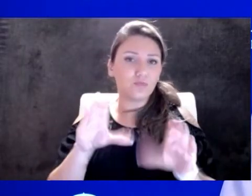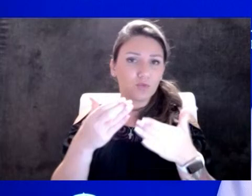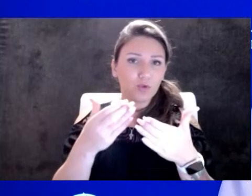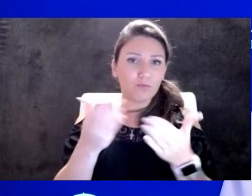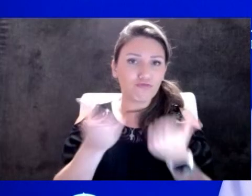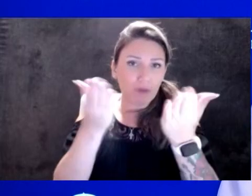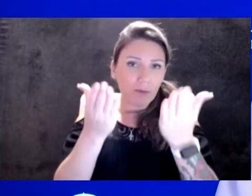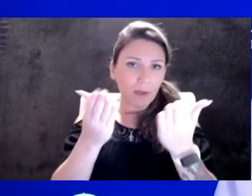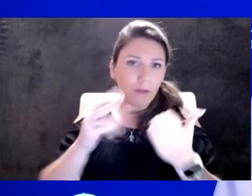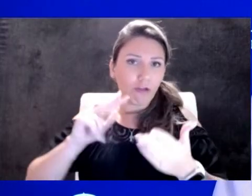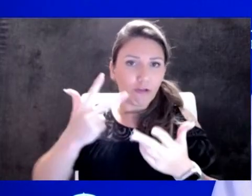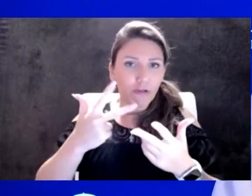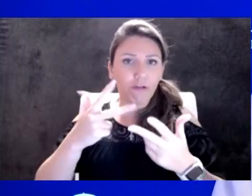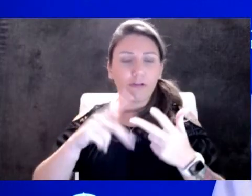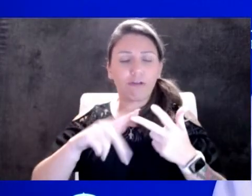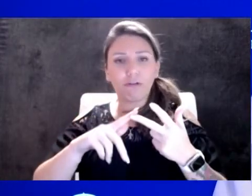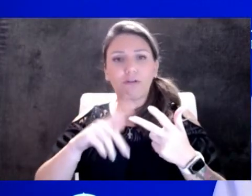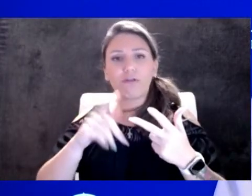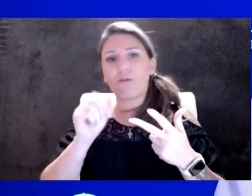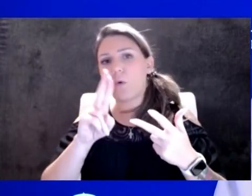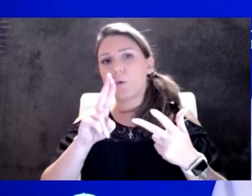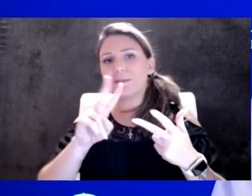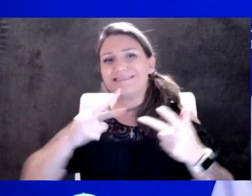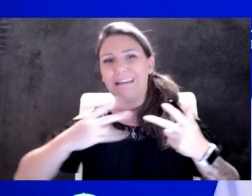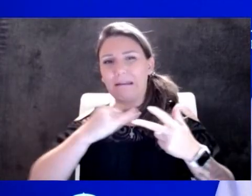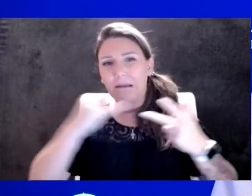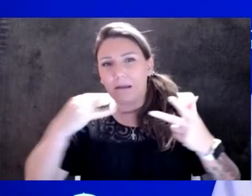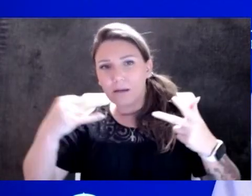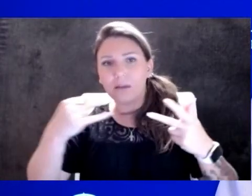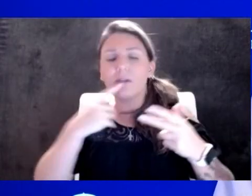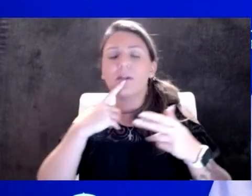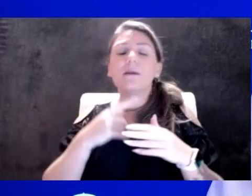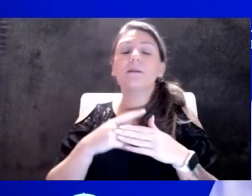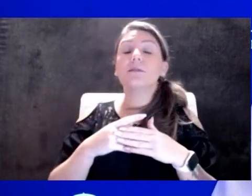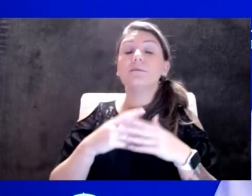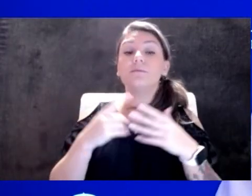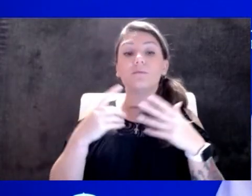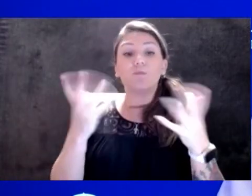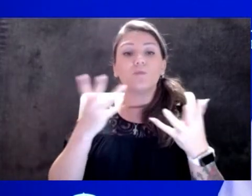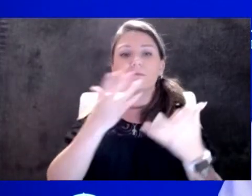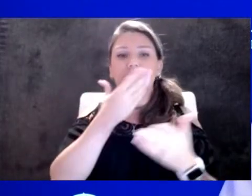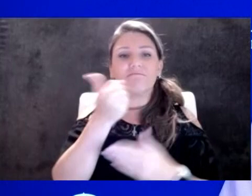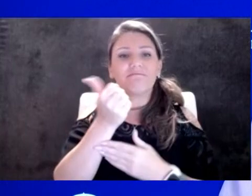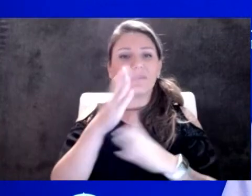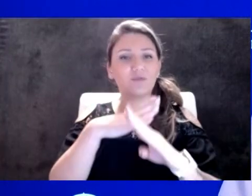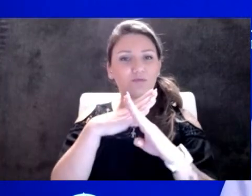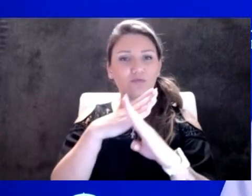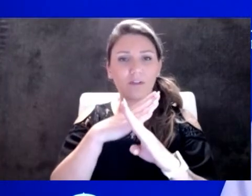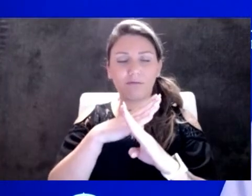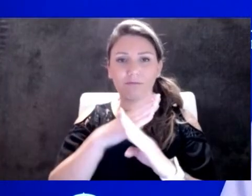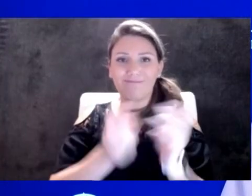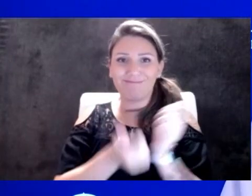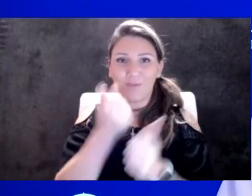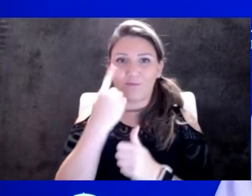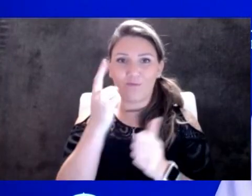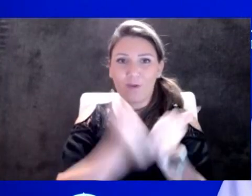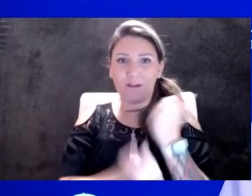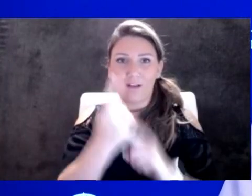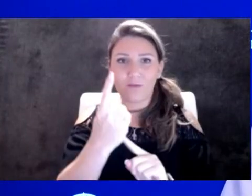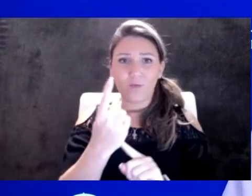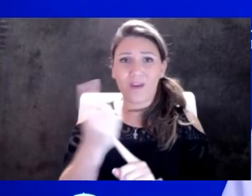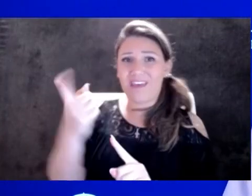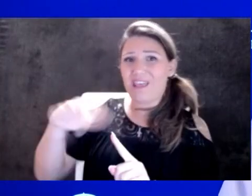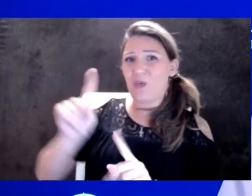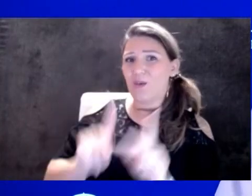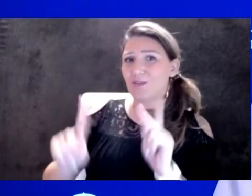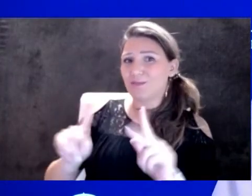get that. But overall, we still need, and what will give the best protection and the most protection for all of us, is those people who haven't gotten